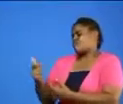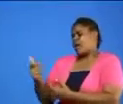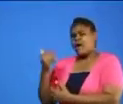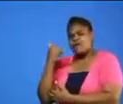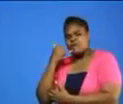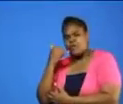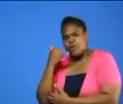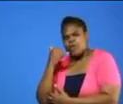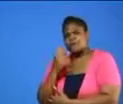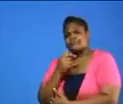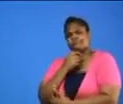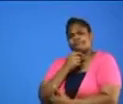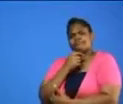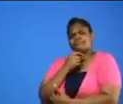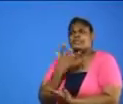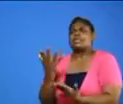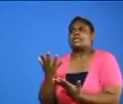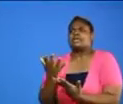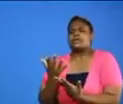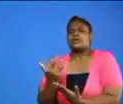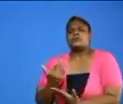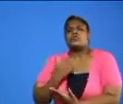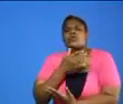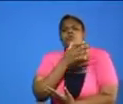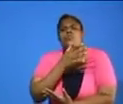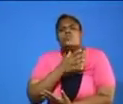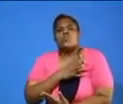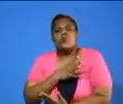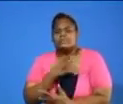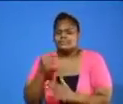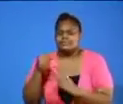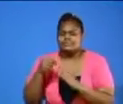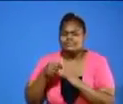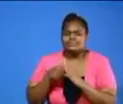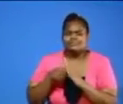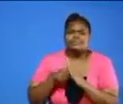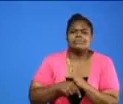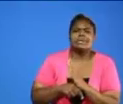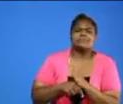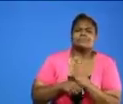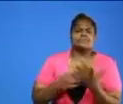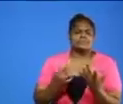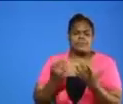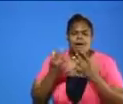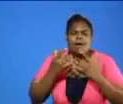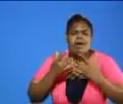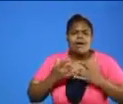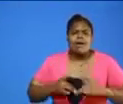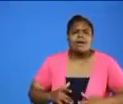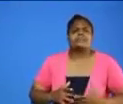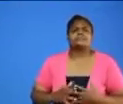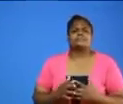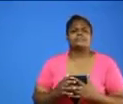I come to you, young lady, in the depths of your destitution. I come to you, you who